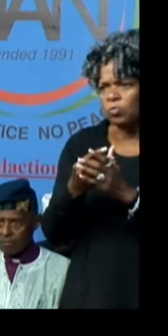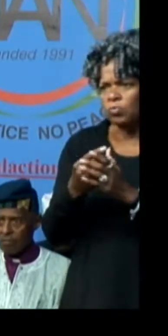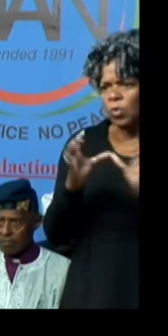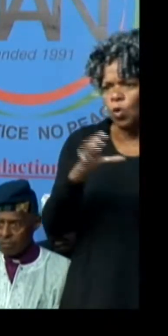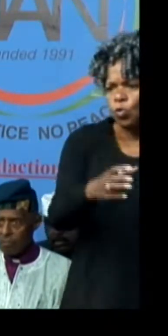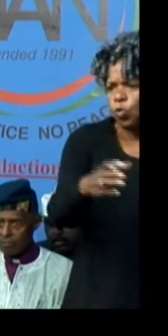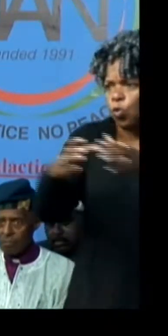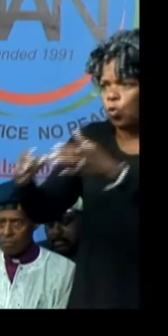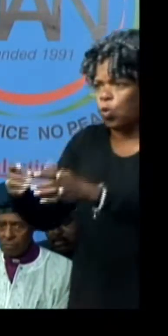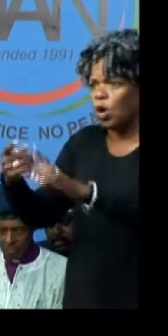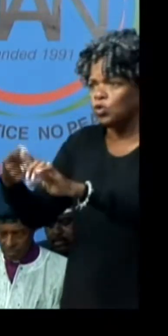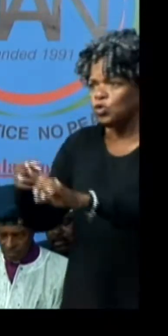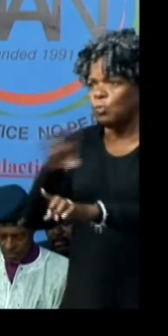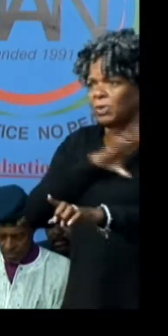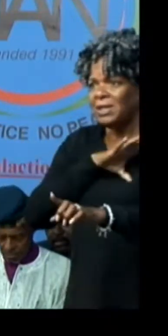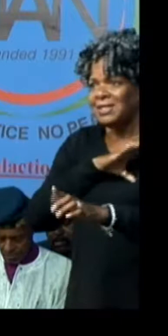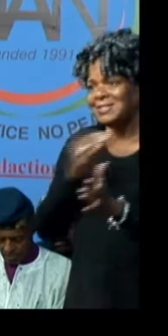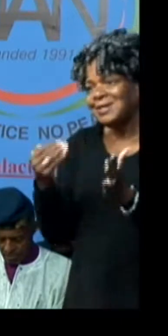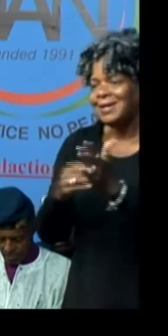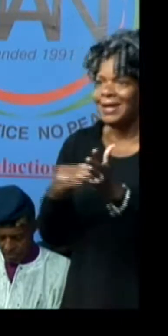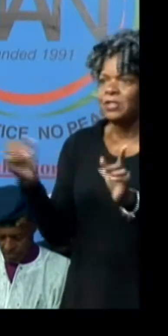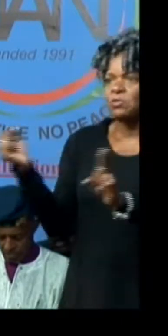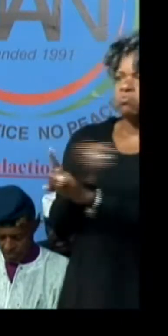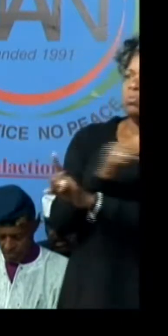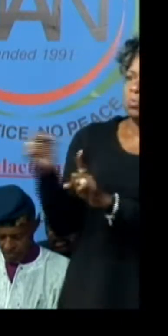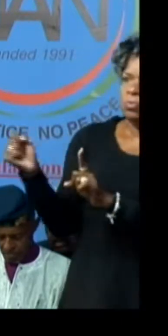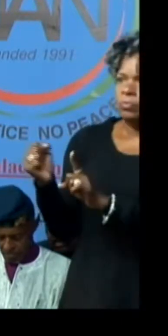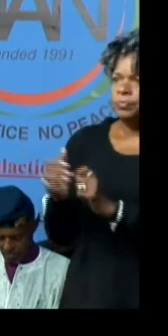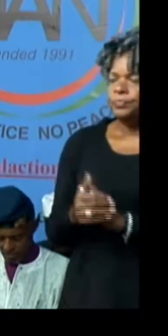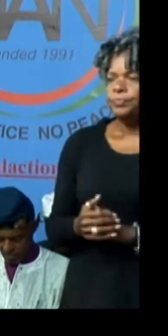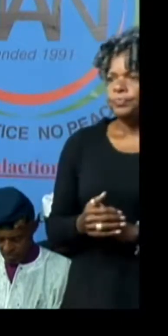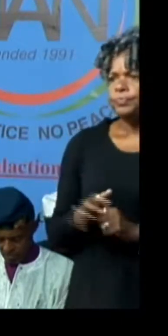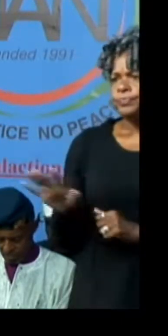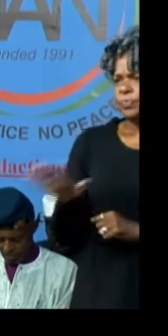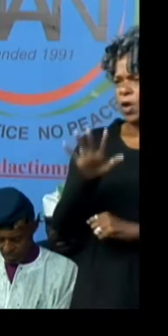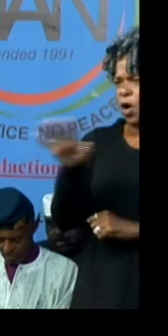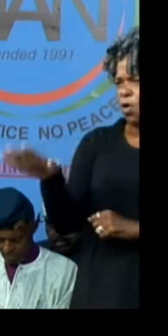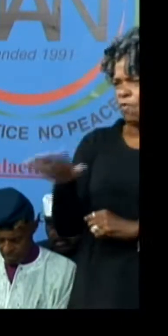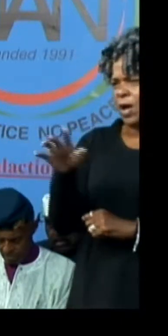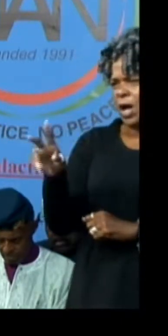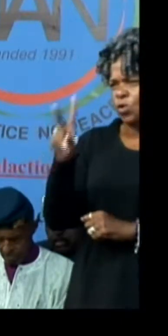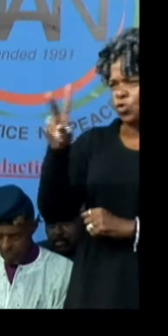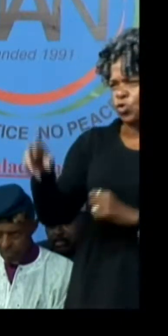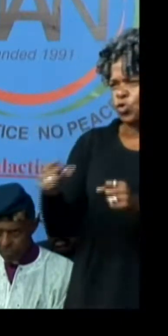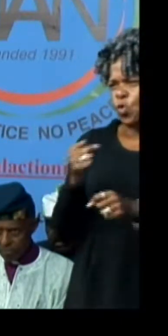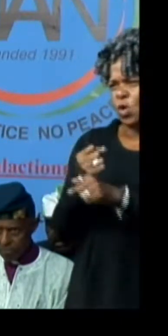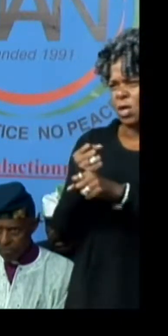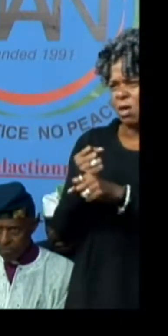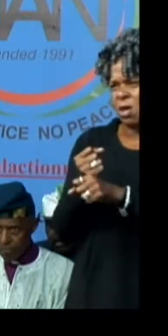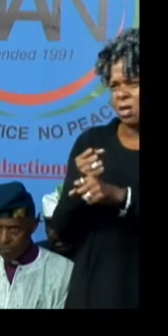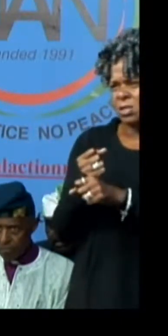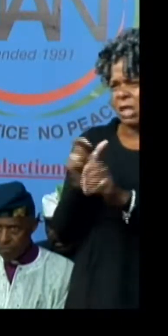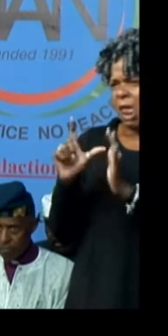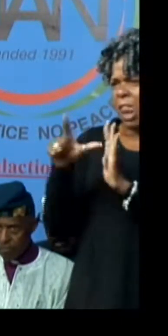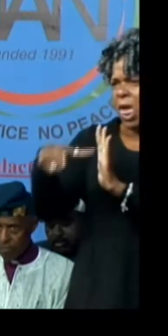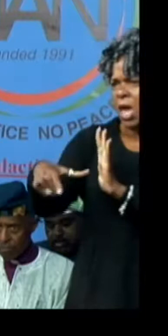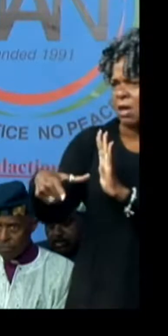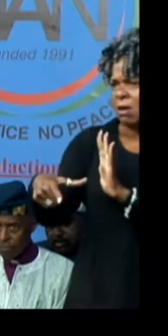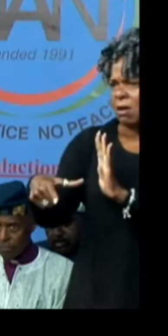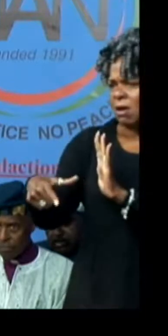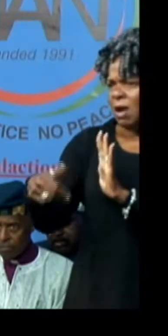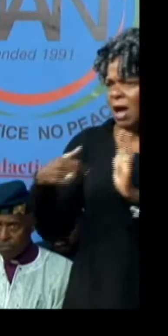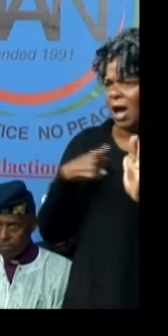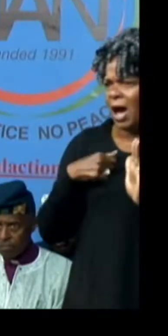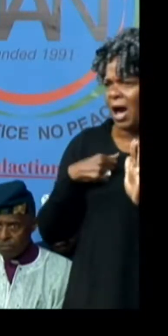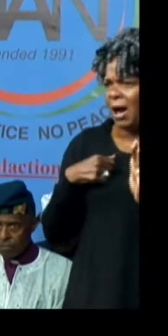attorney. So about 2 years later, I remember I was riding to the Saturday Action Rally